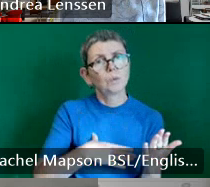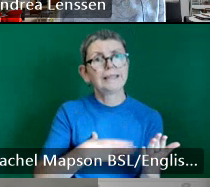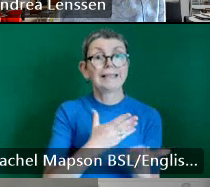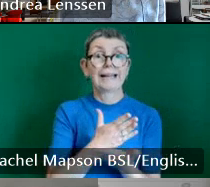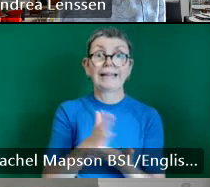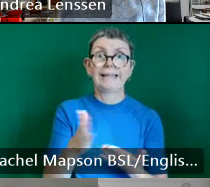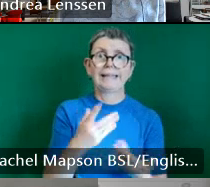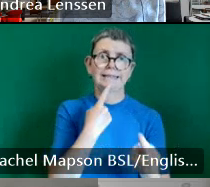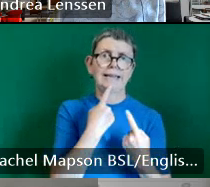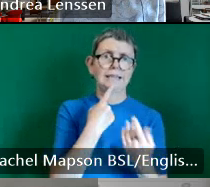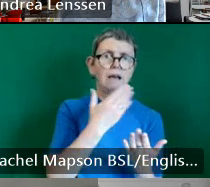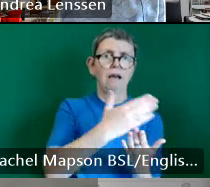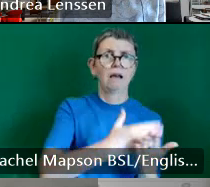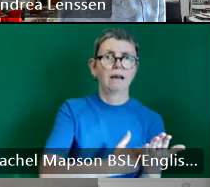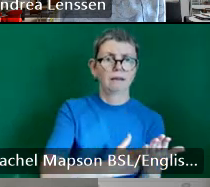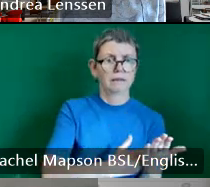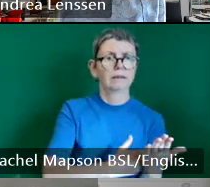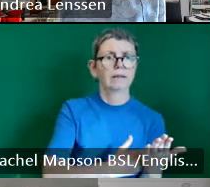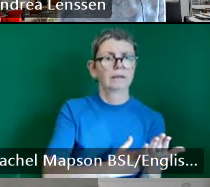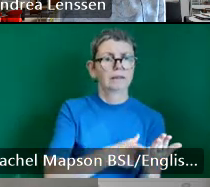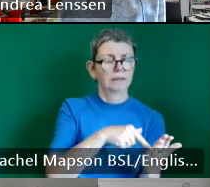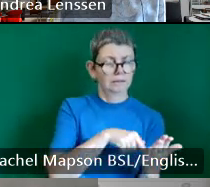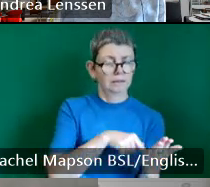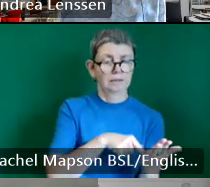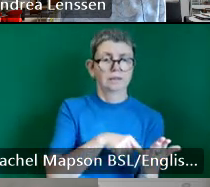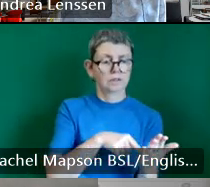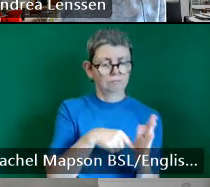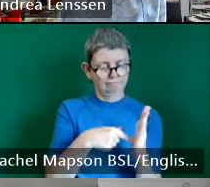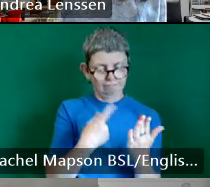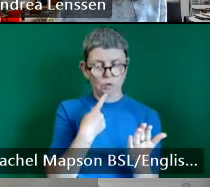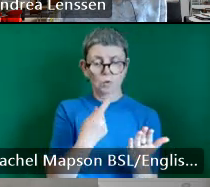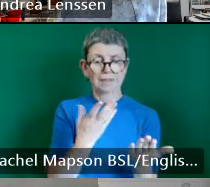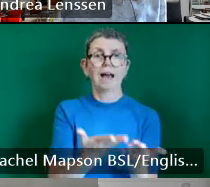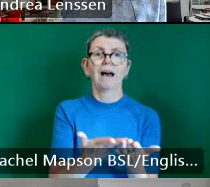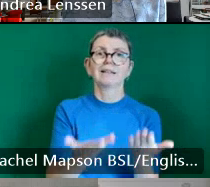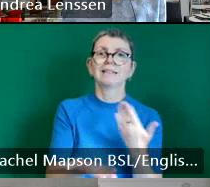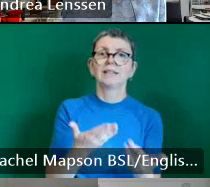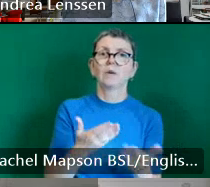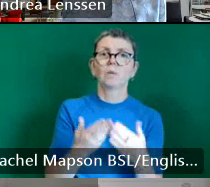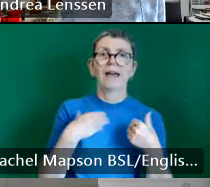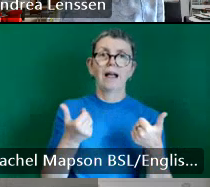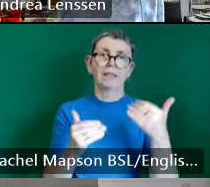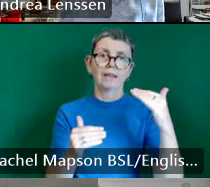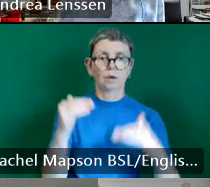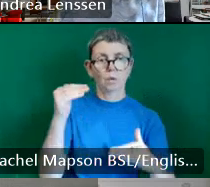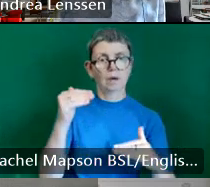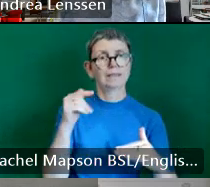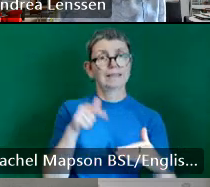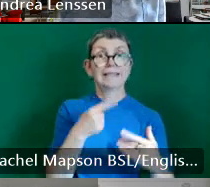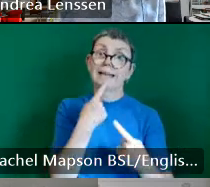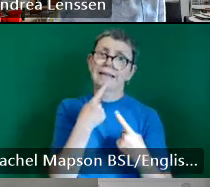you want to address either health disparities or any type of inequality. So clear data is going to be